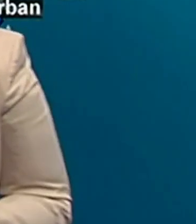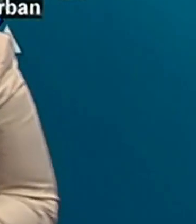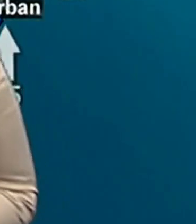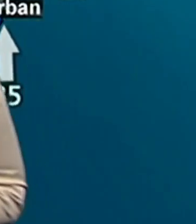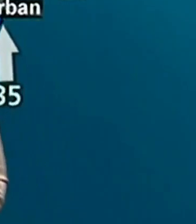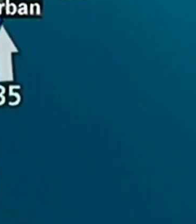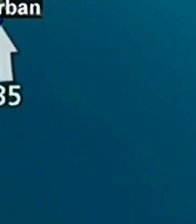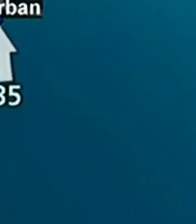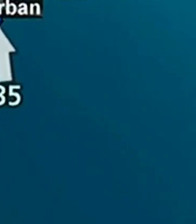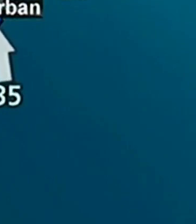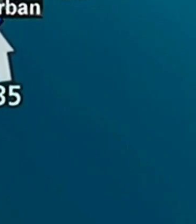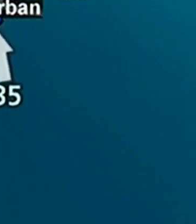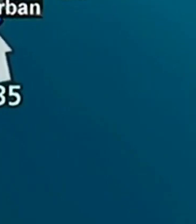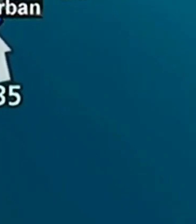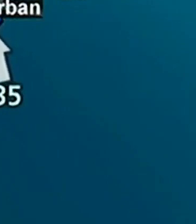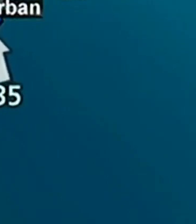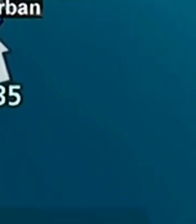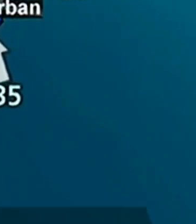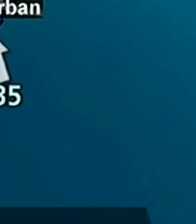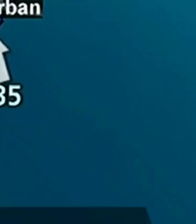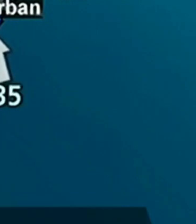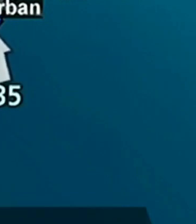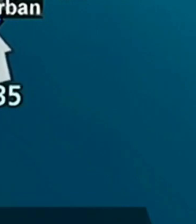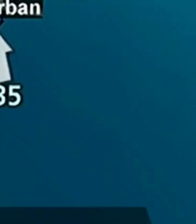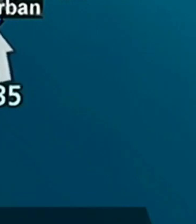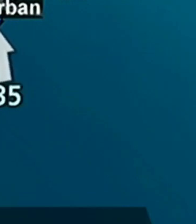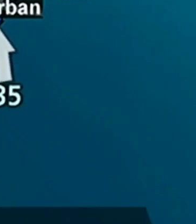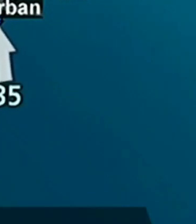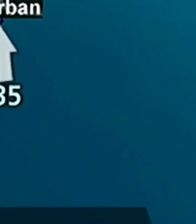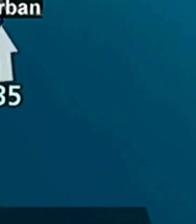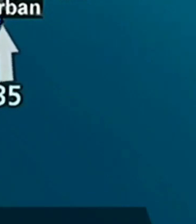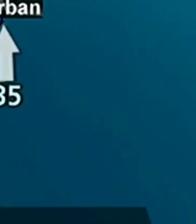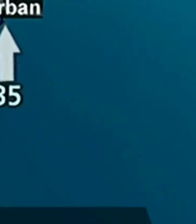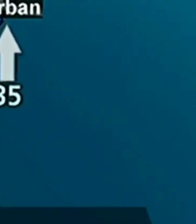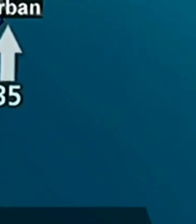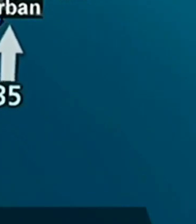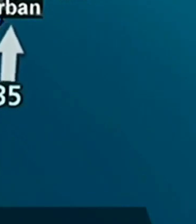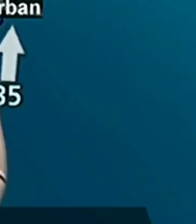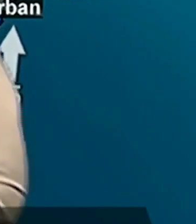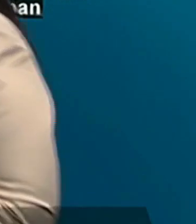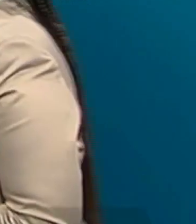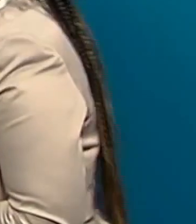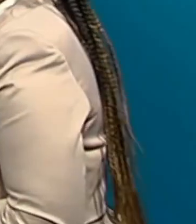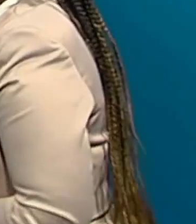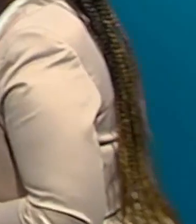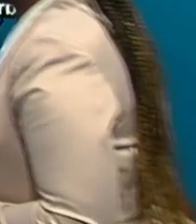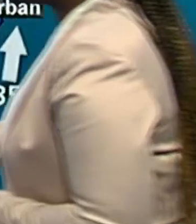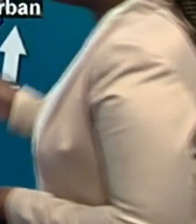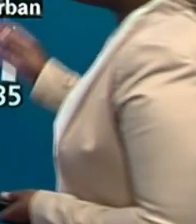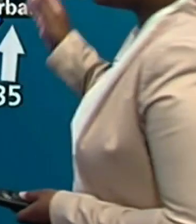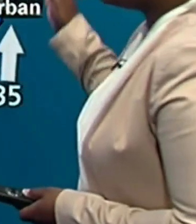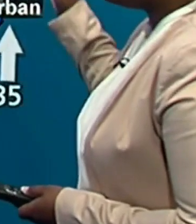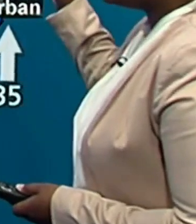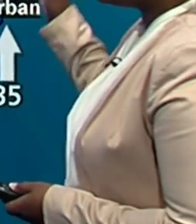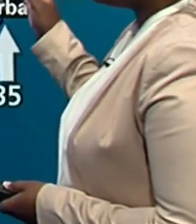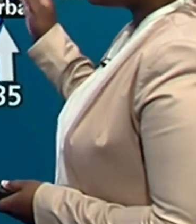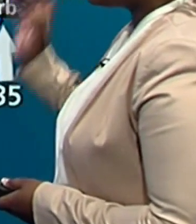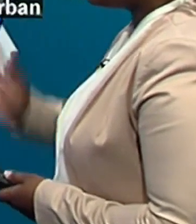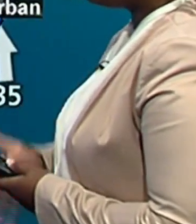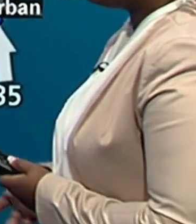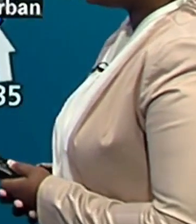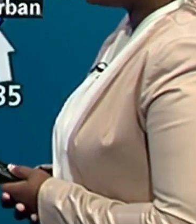ke go leboga Ditaba me mogaetsho madume a re bone ponelo pele a maemo a bosa mo bosegong jo ga mmogo le mo tsatsing la ka moso go bontsha fa go tla itemogela dipula